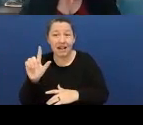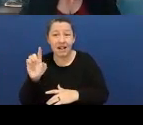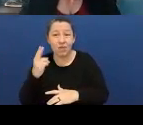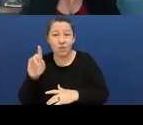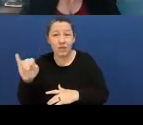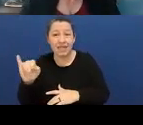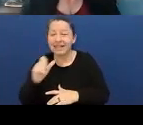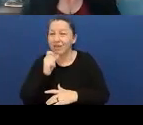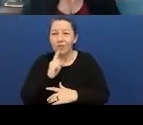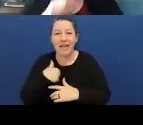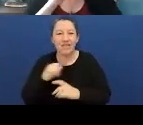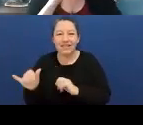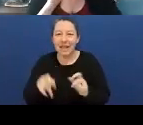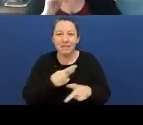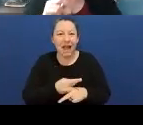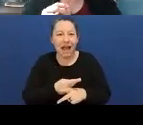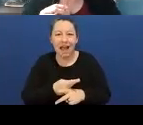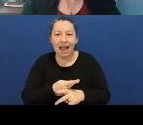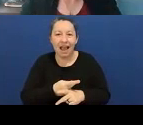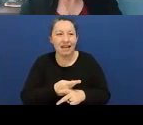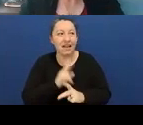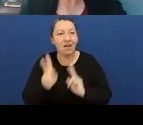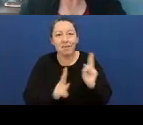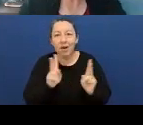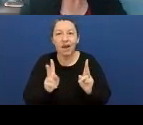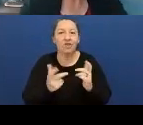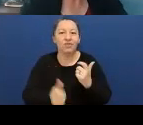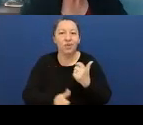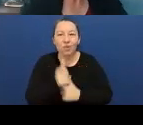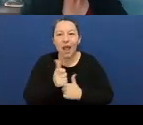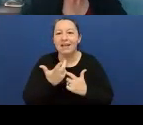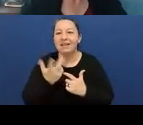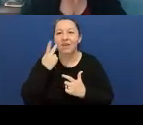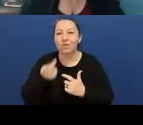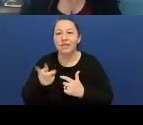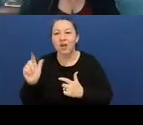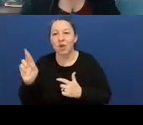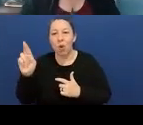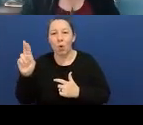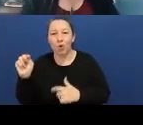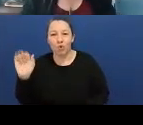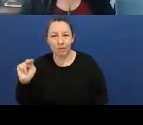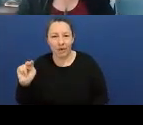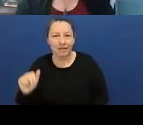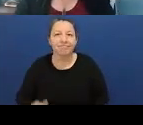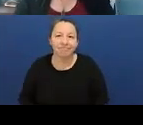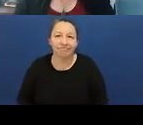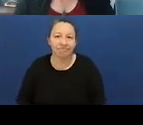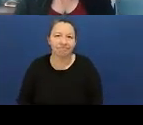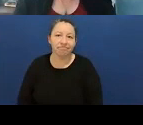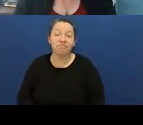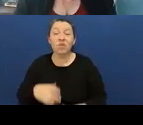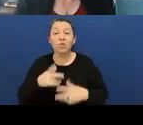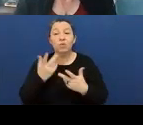threat that is present in Lower Nubia that you see there. So looking at the